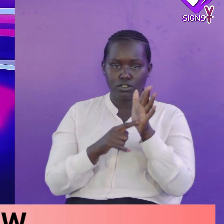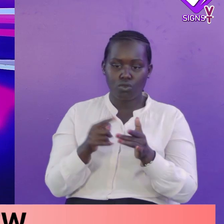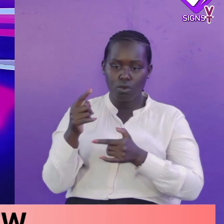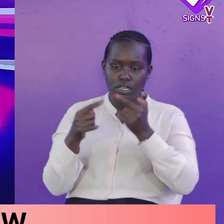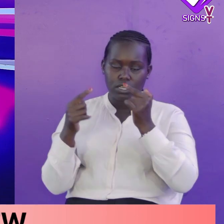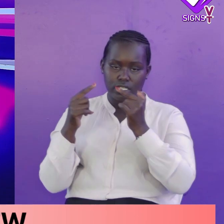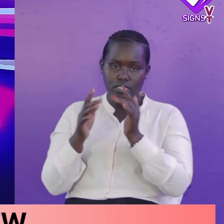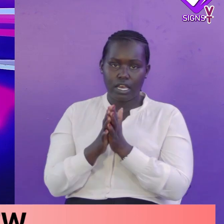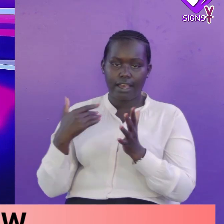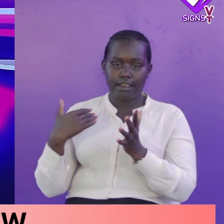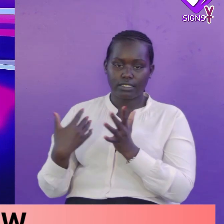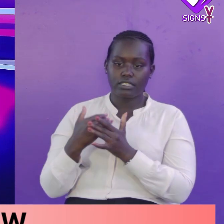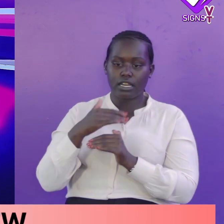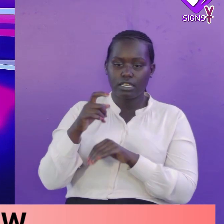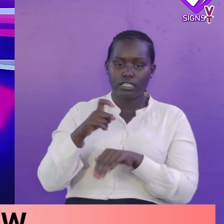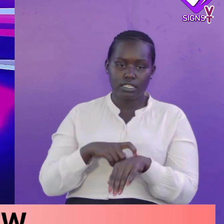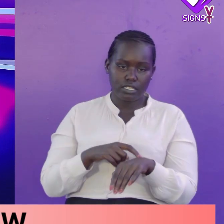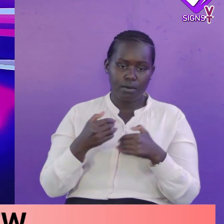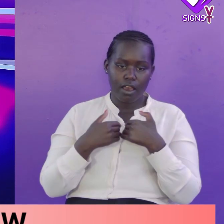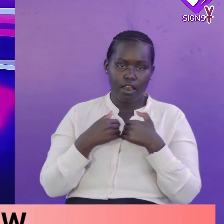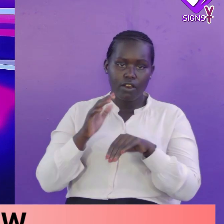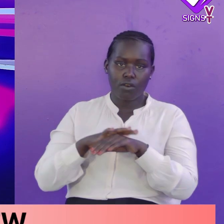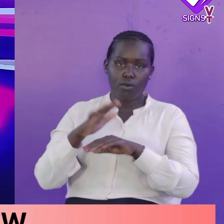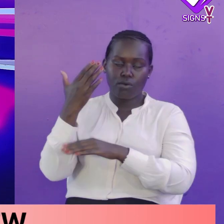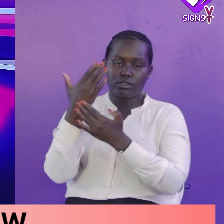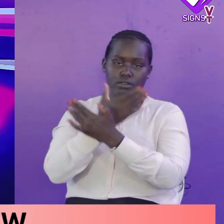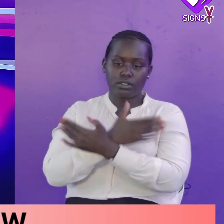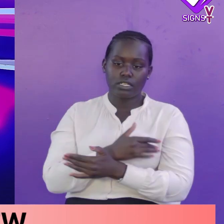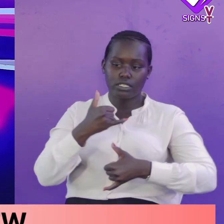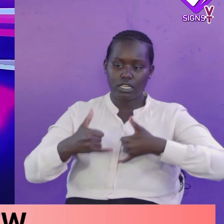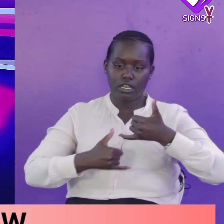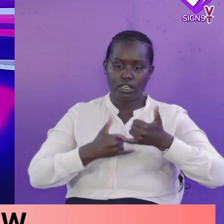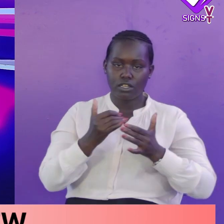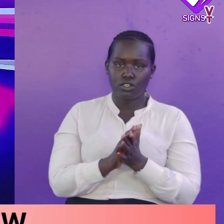success, and until next time, have a good night and enjoy the rest of your viewing.